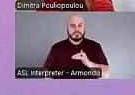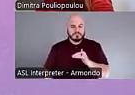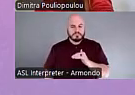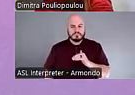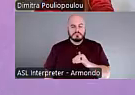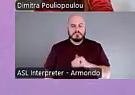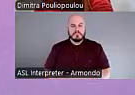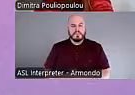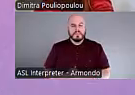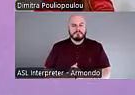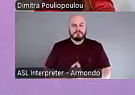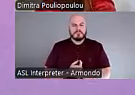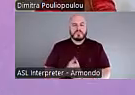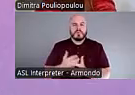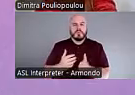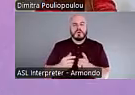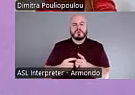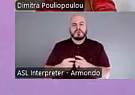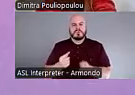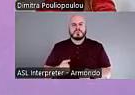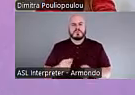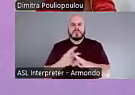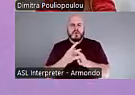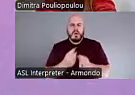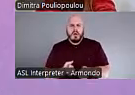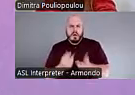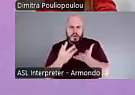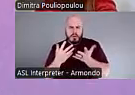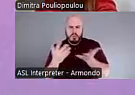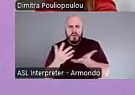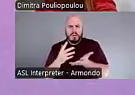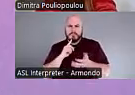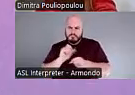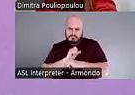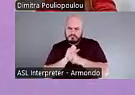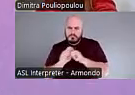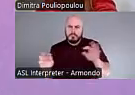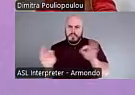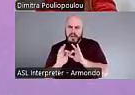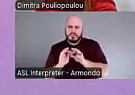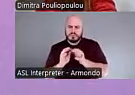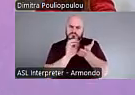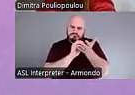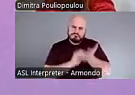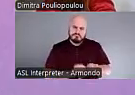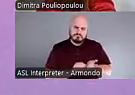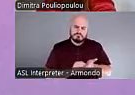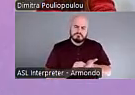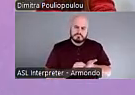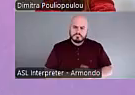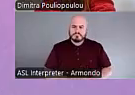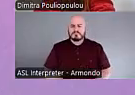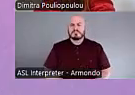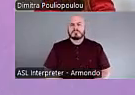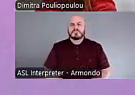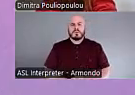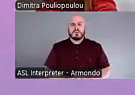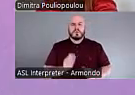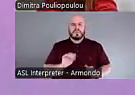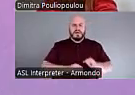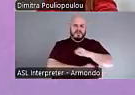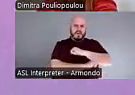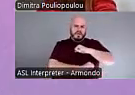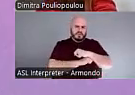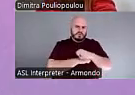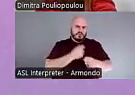Moving on, we wanted to quantify what matters, and building on that qualitative foundation, what we wanted